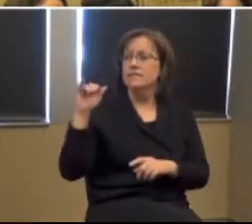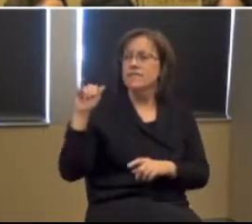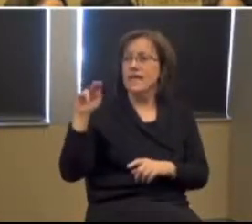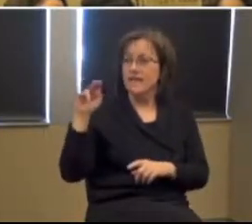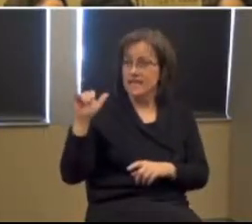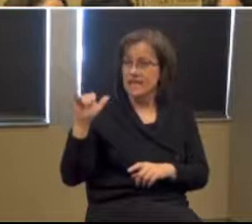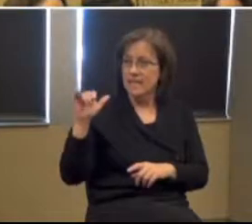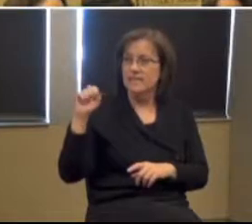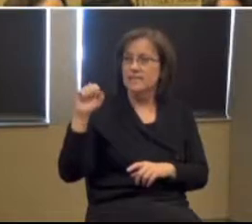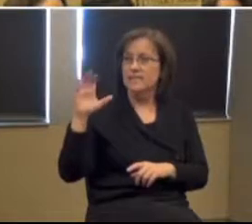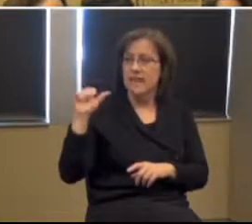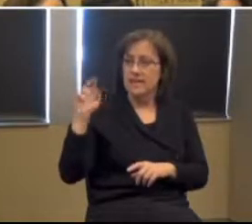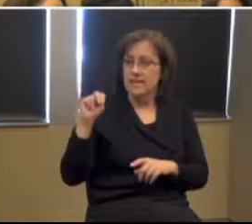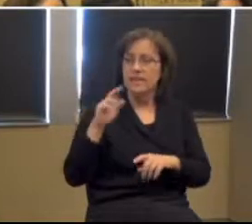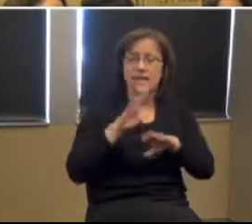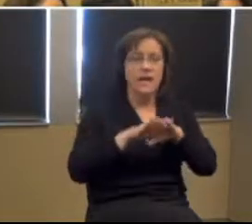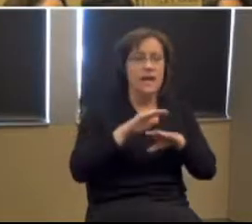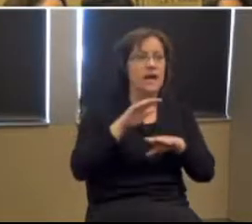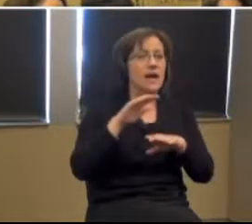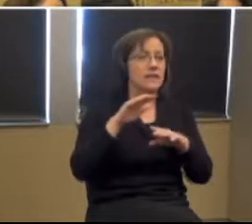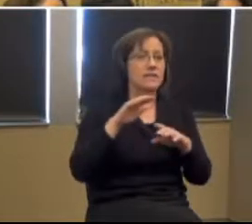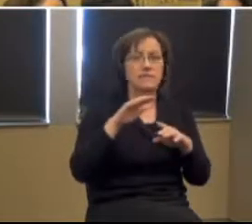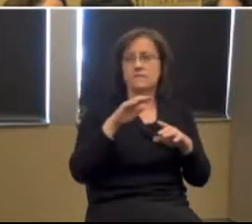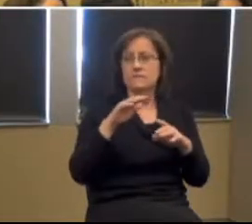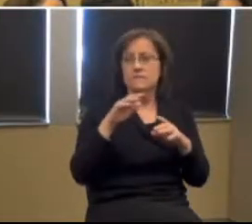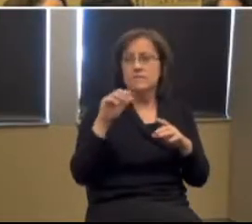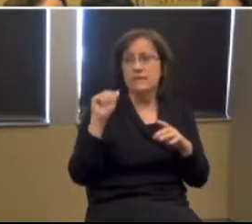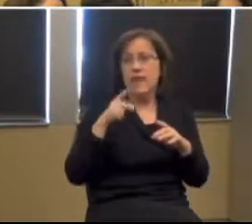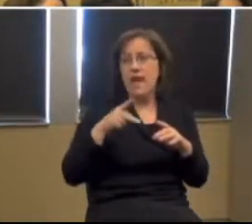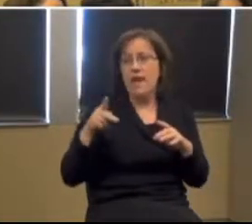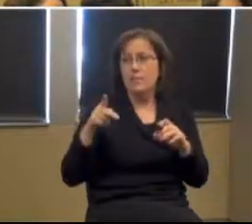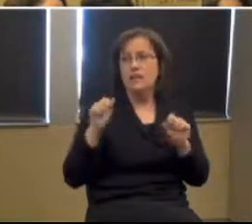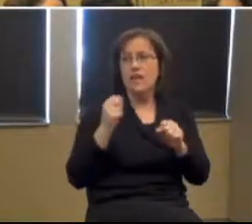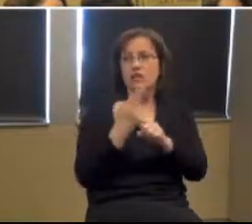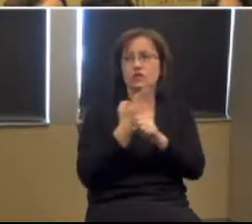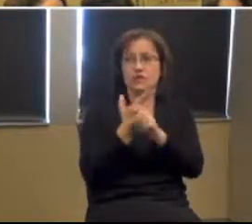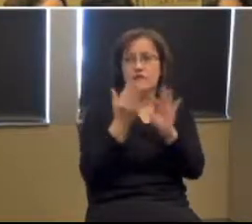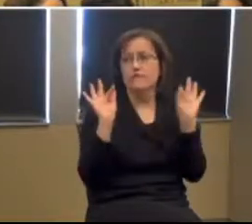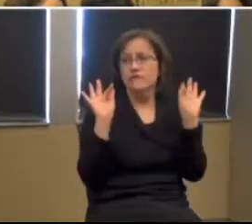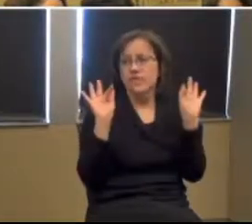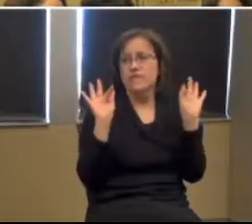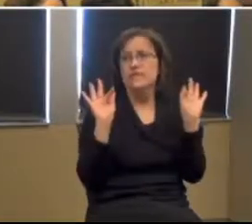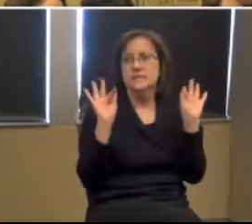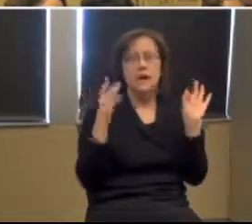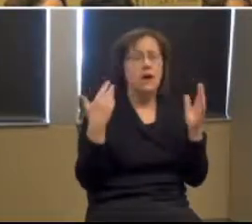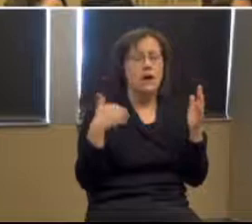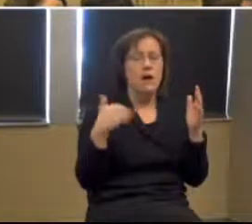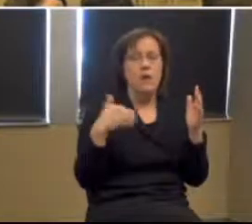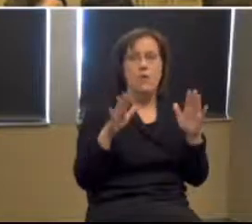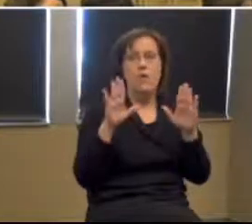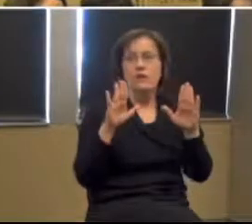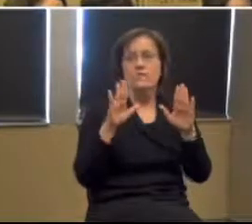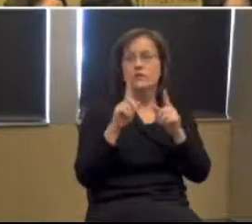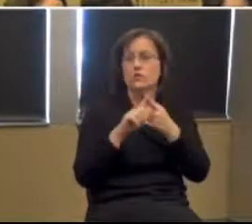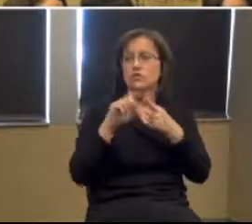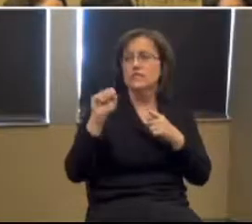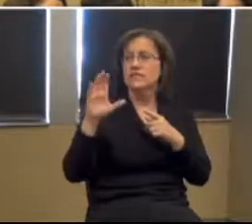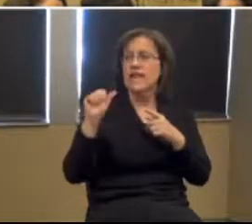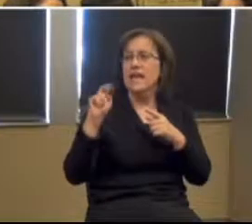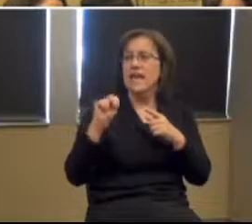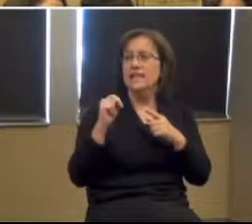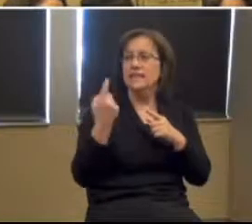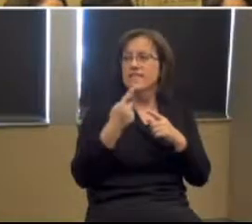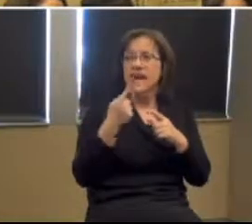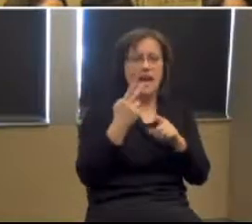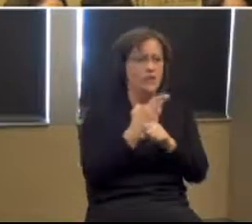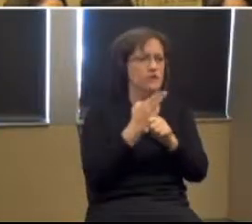iPhone. TinyScan, you can use the free version, and it is a wonderful app to scan something. So I use it for any document that I want to